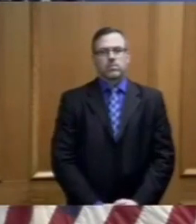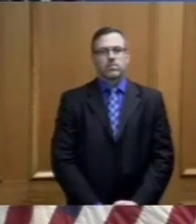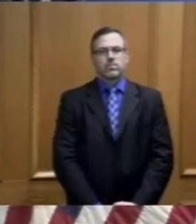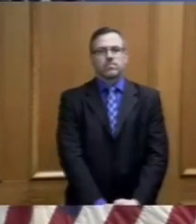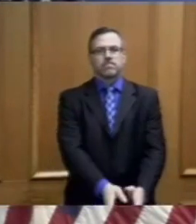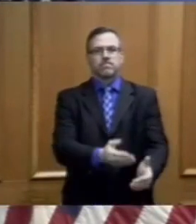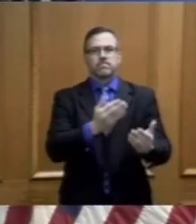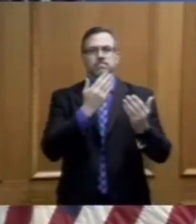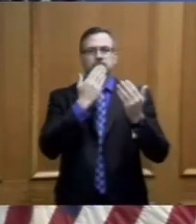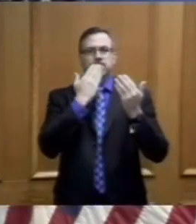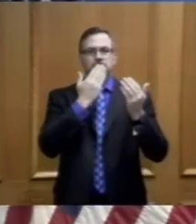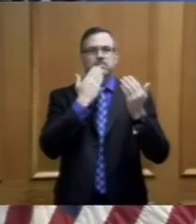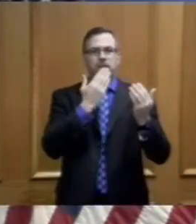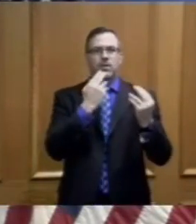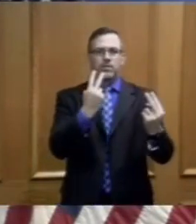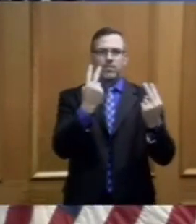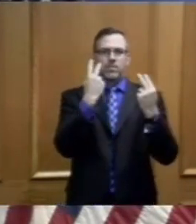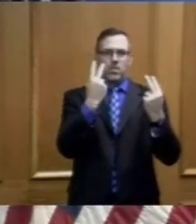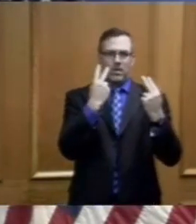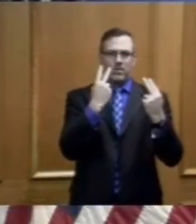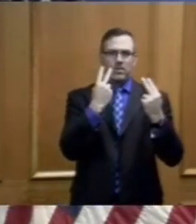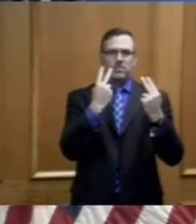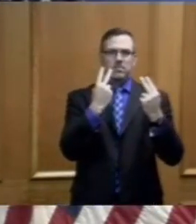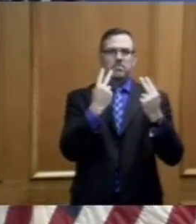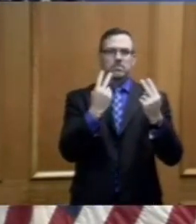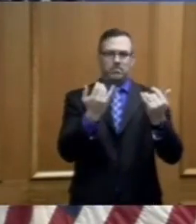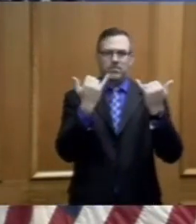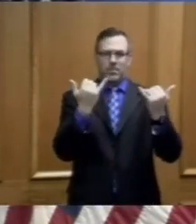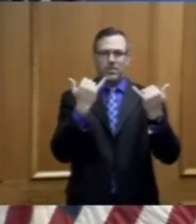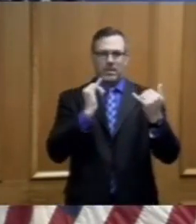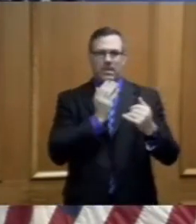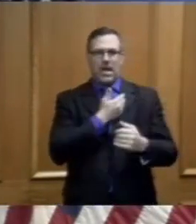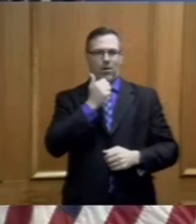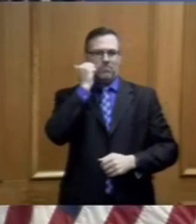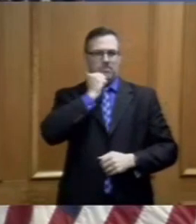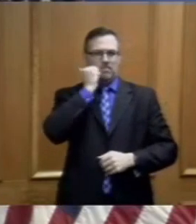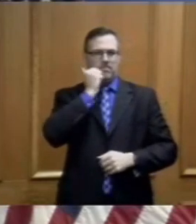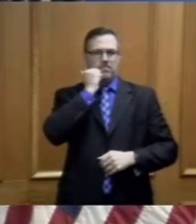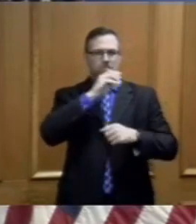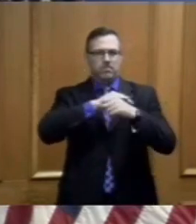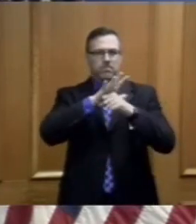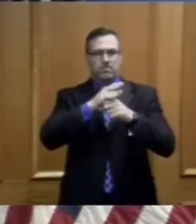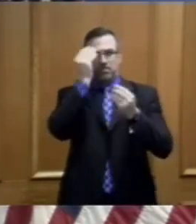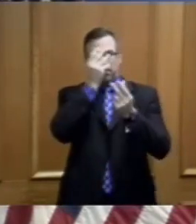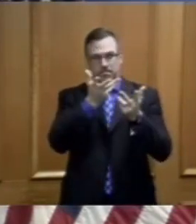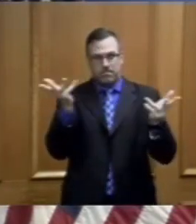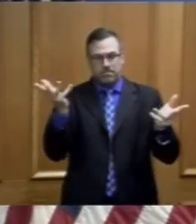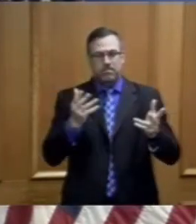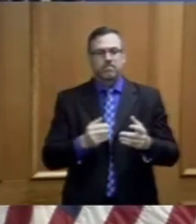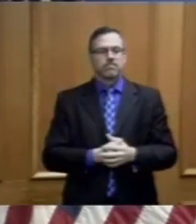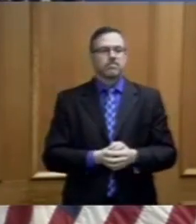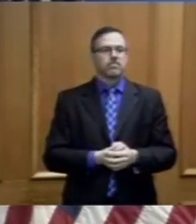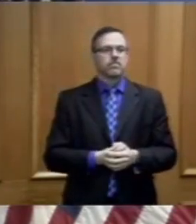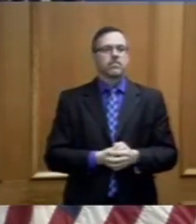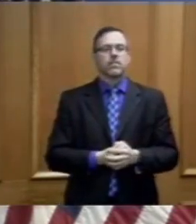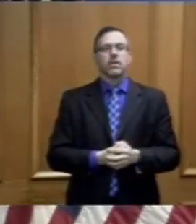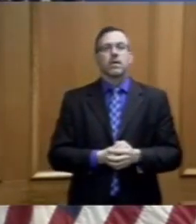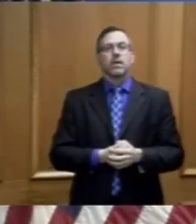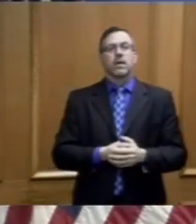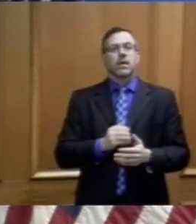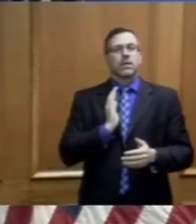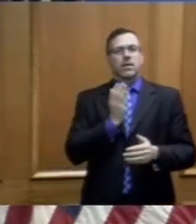Thank you for joining today for our daily COVID-19 briefing. Our effort here to give as